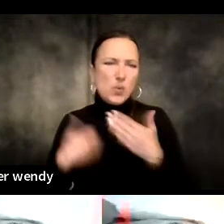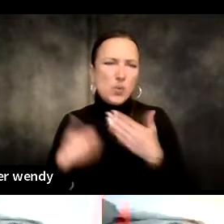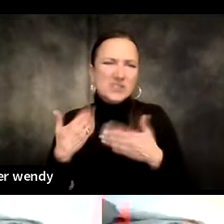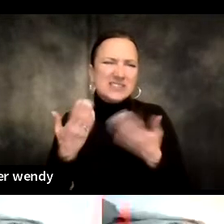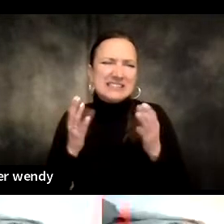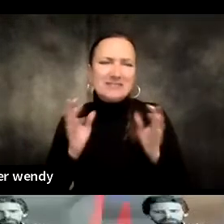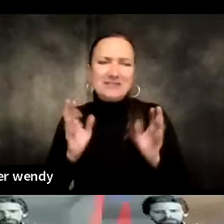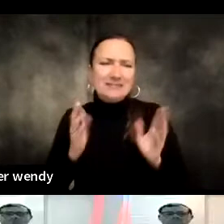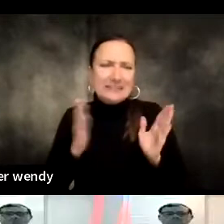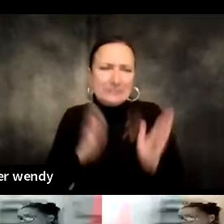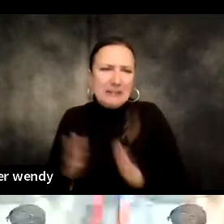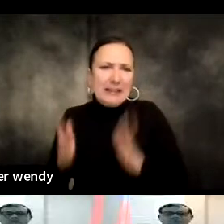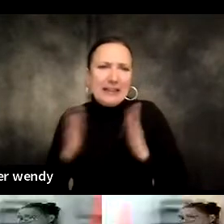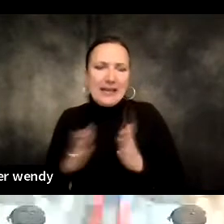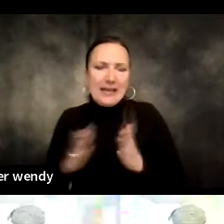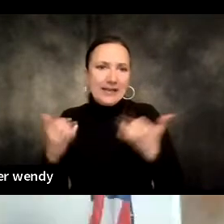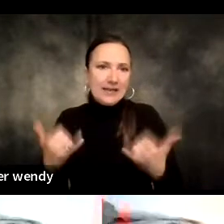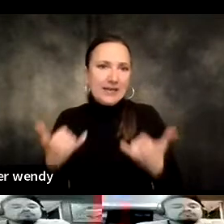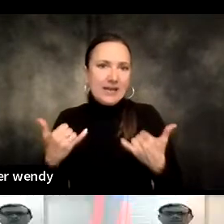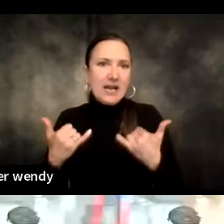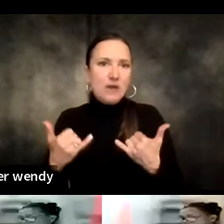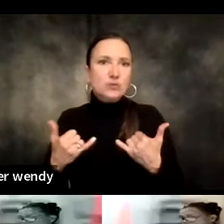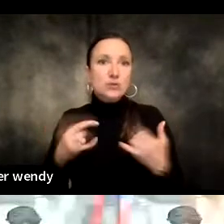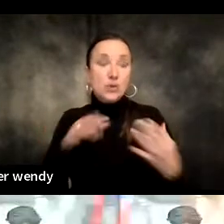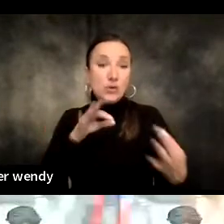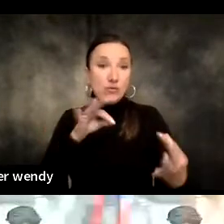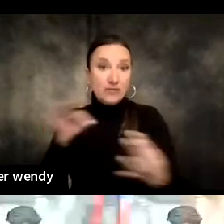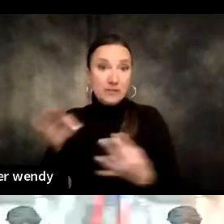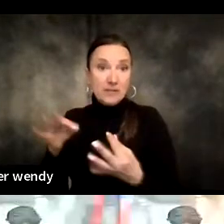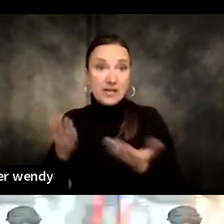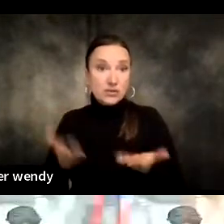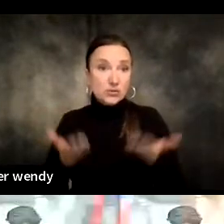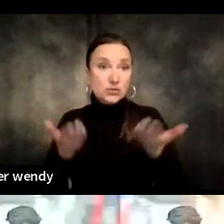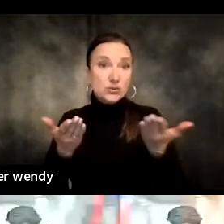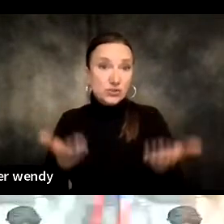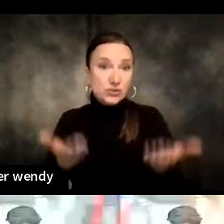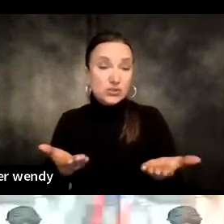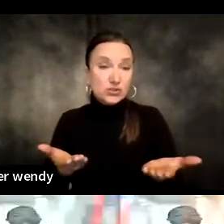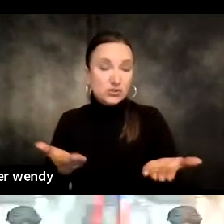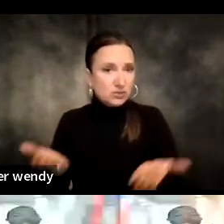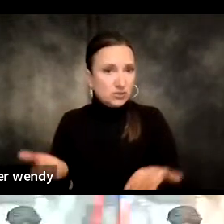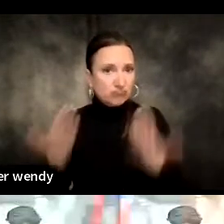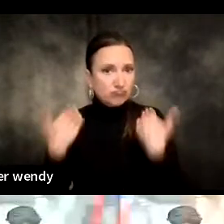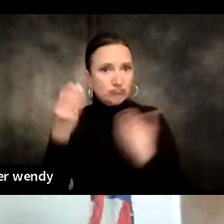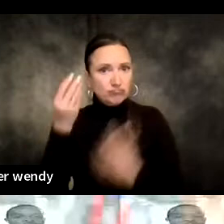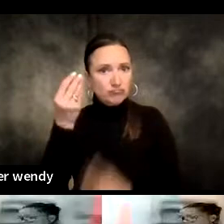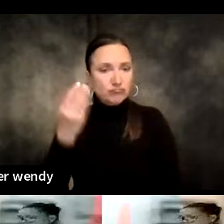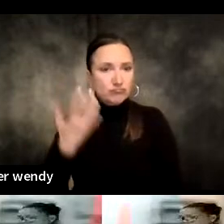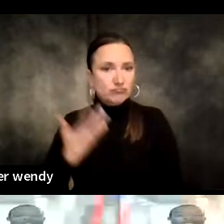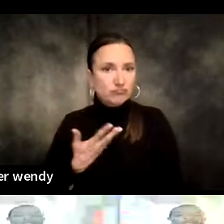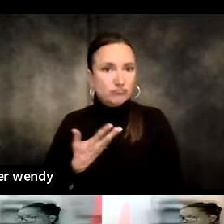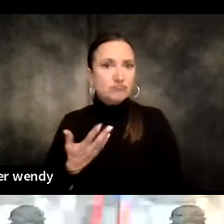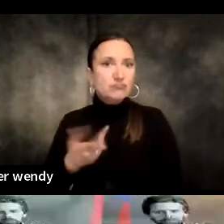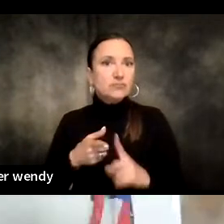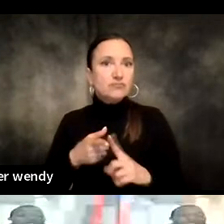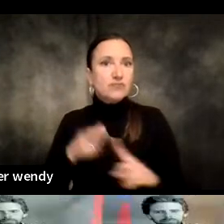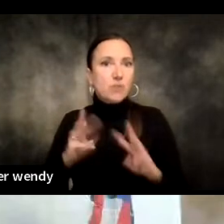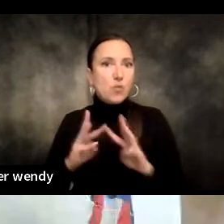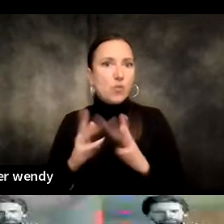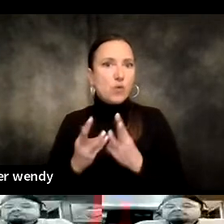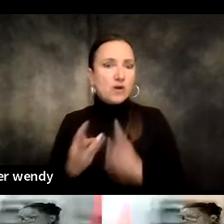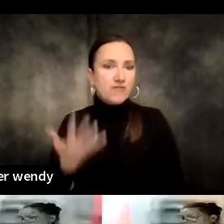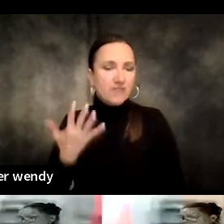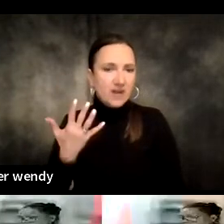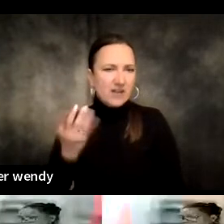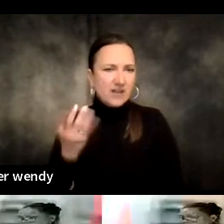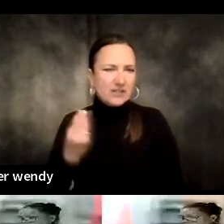phases. So if you guys have any suggestions of what you guys believe that you want for Ward 5, just please reach out to us